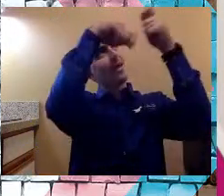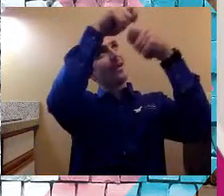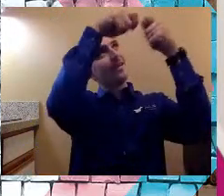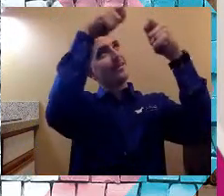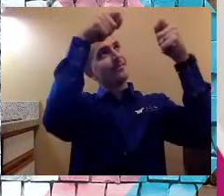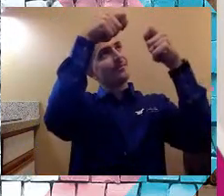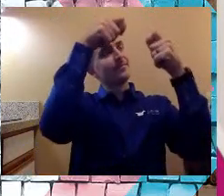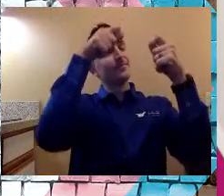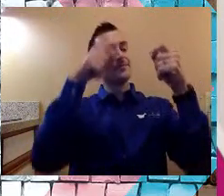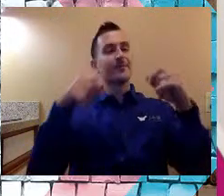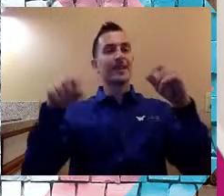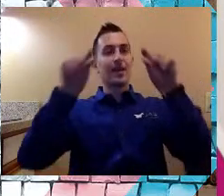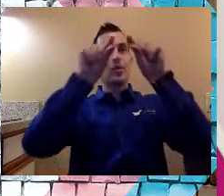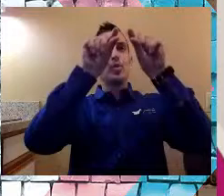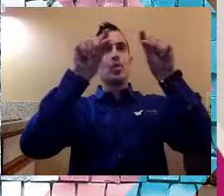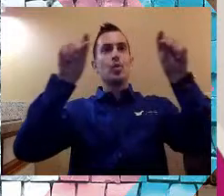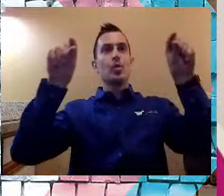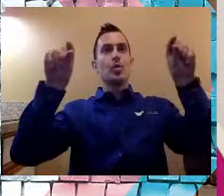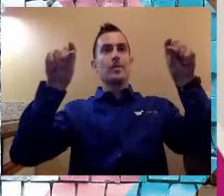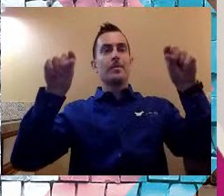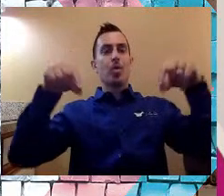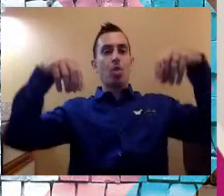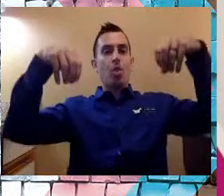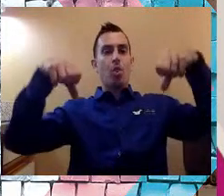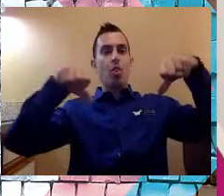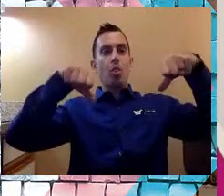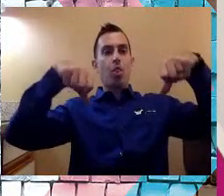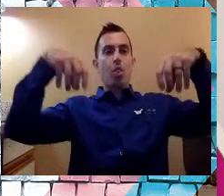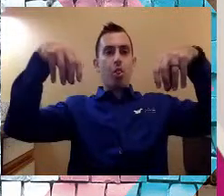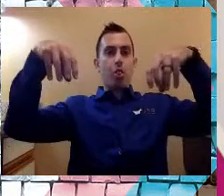around. Get that on there.